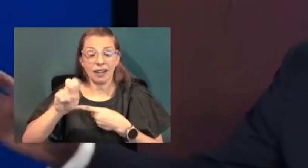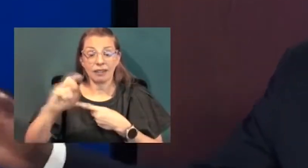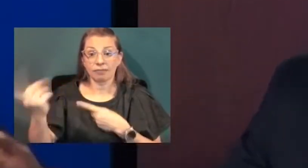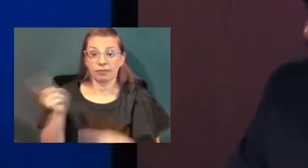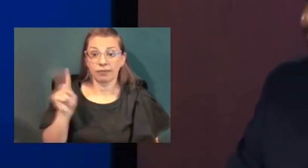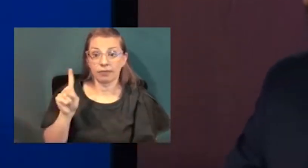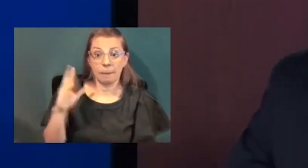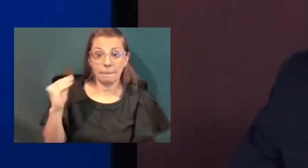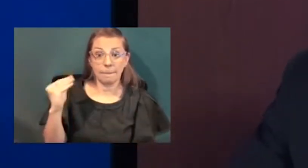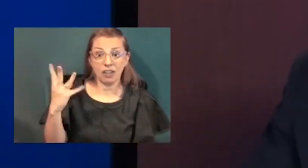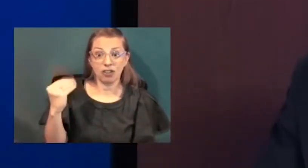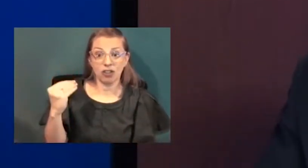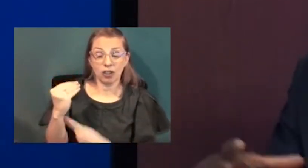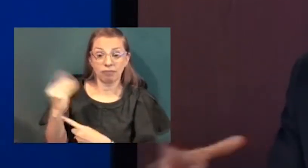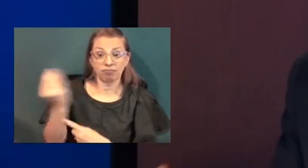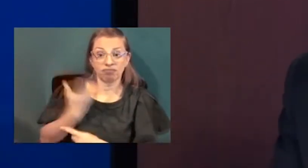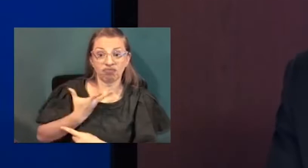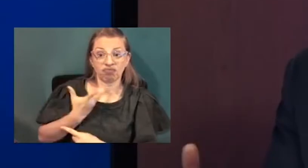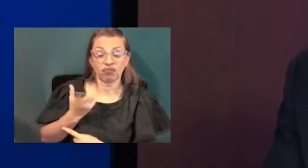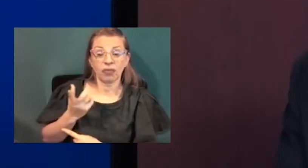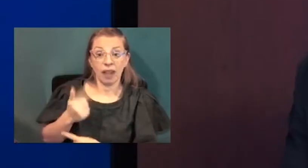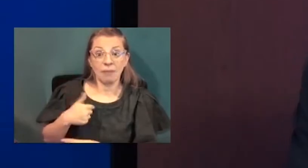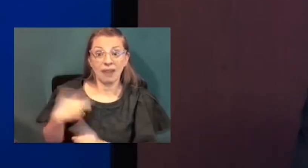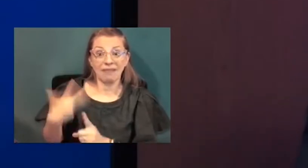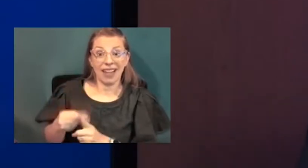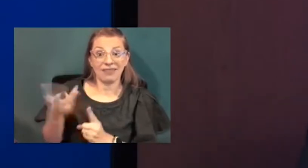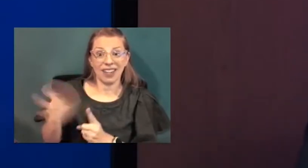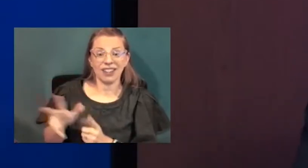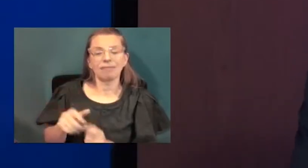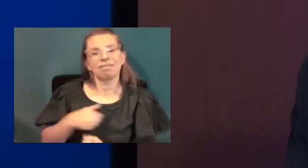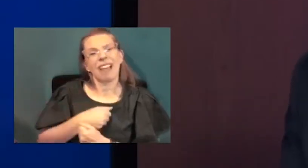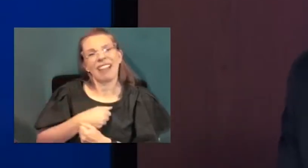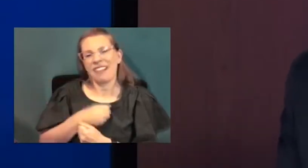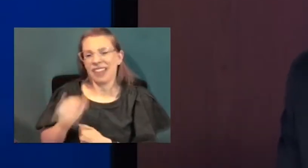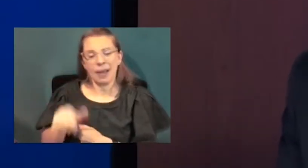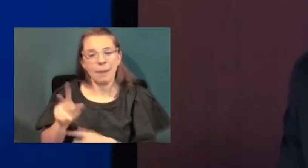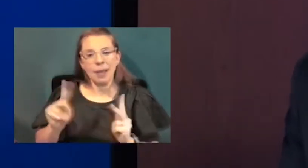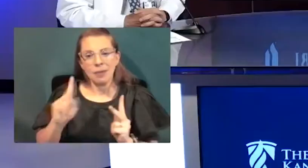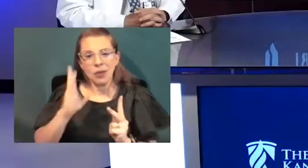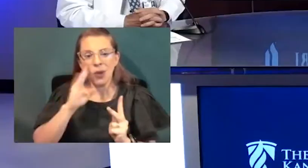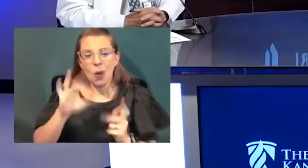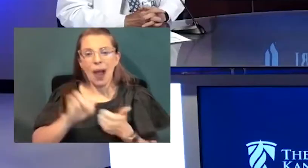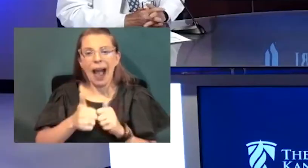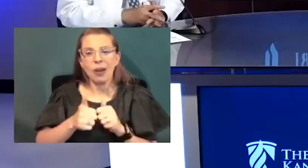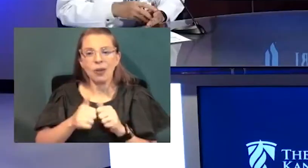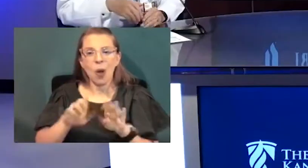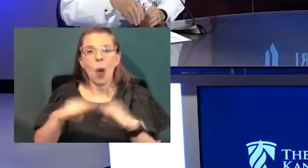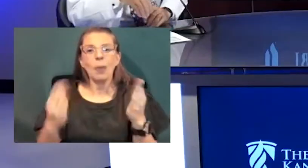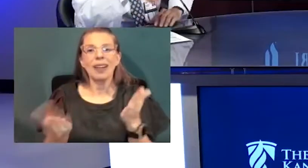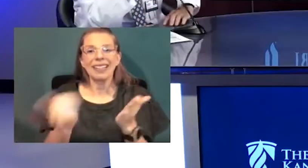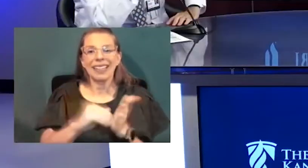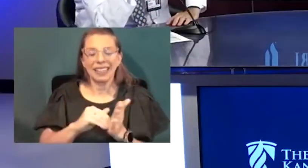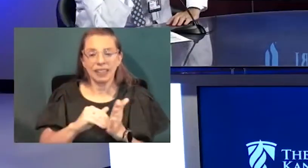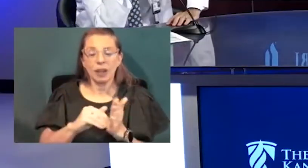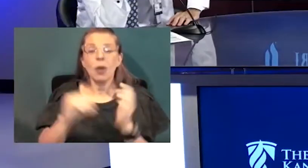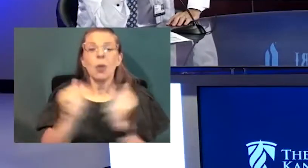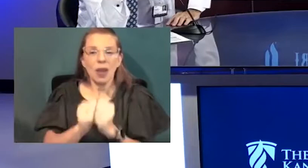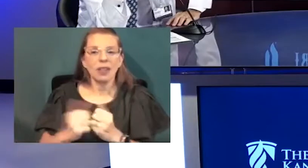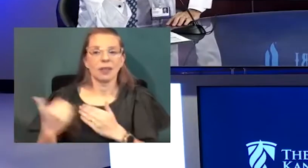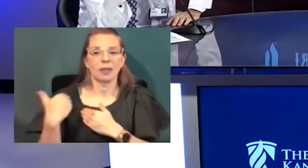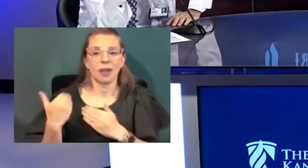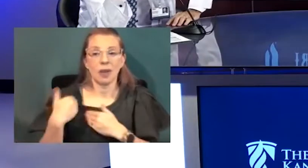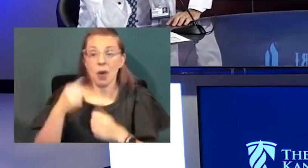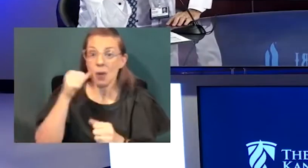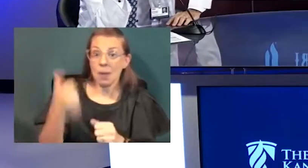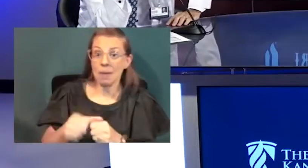which I loved. And it really is this sign that folks know how to reopen responsibly. I think that's so true. Remember what we say, live